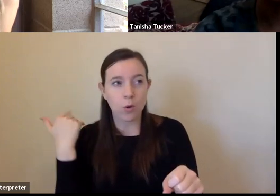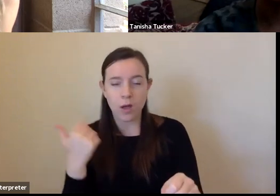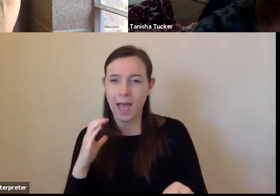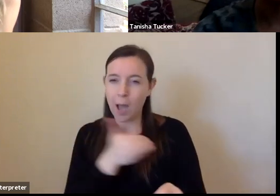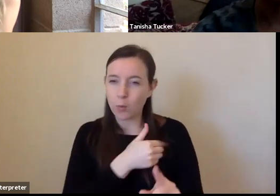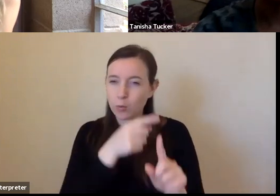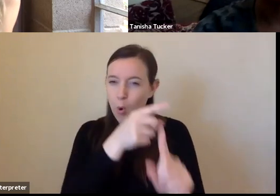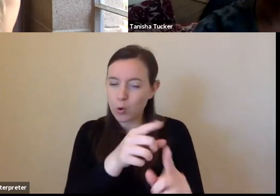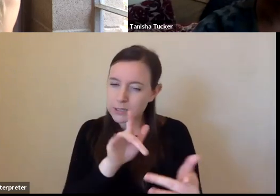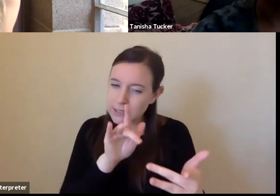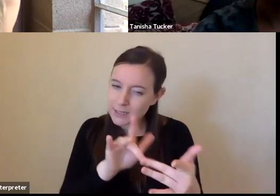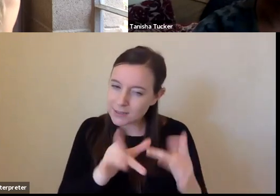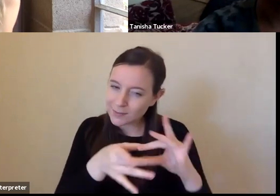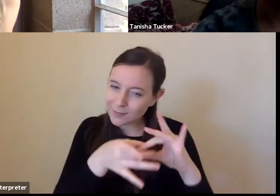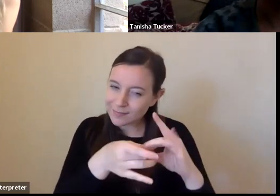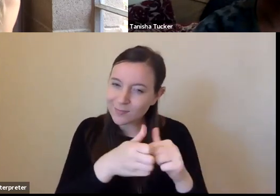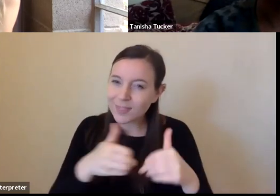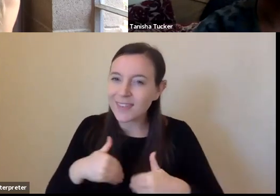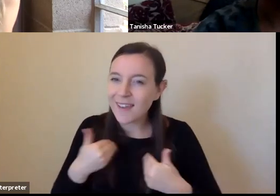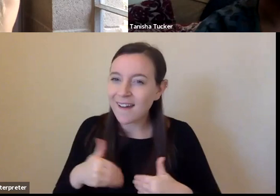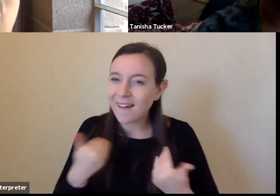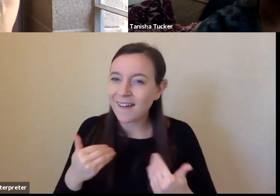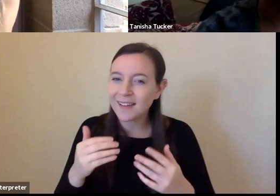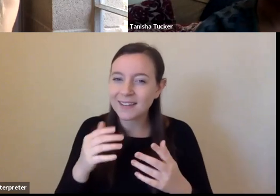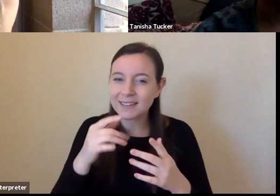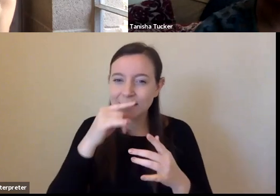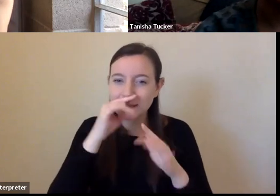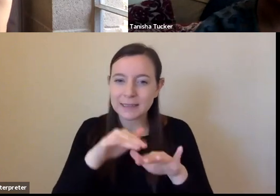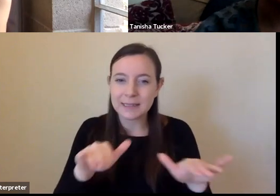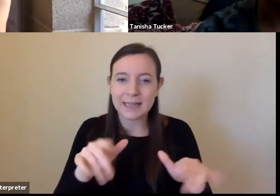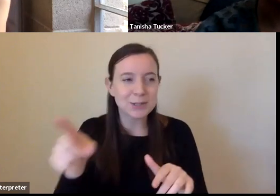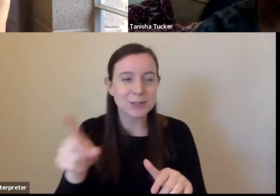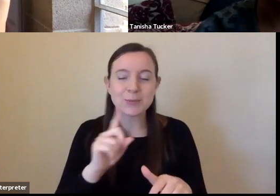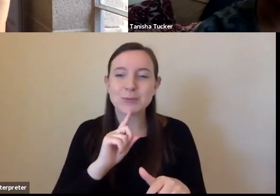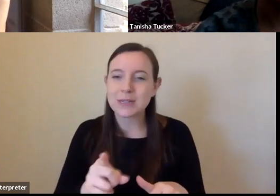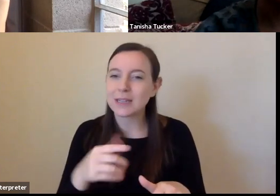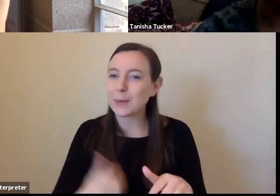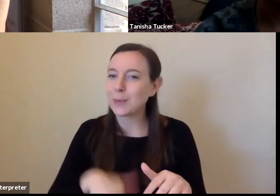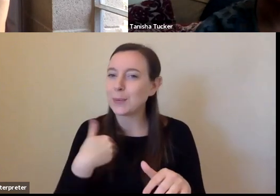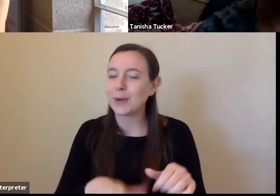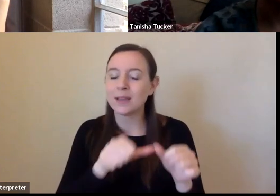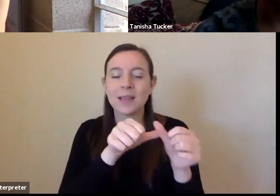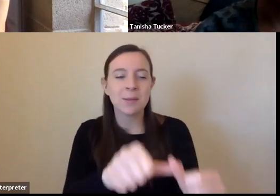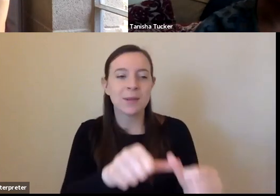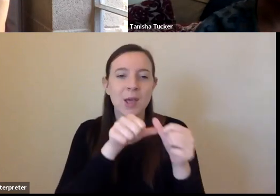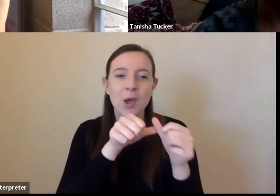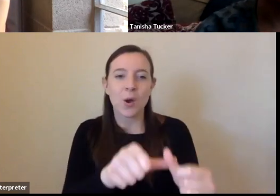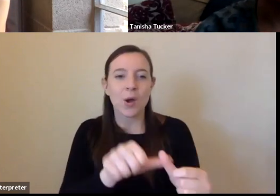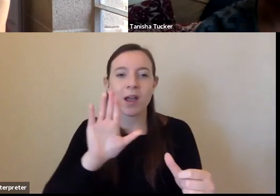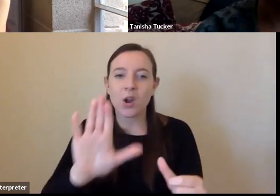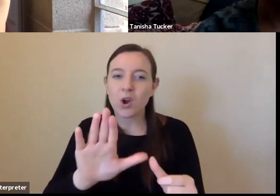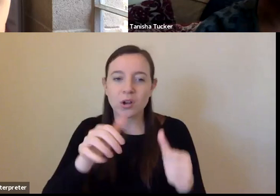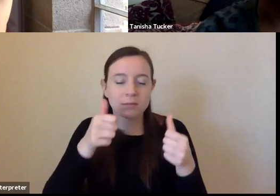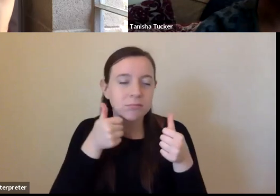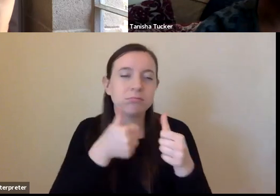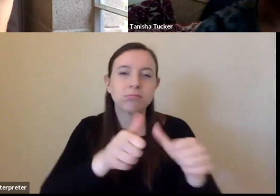and she's really upholding that, and she's been doing a lot of efforts and making the big steps to make